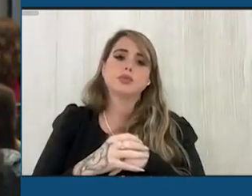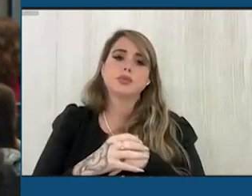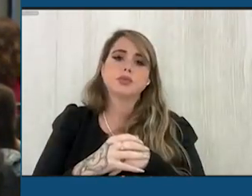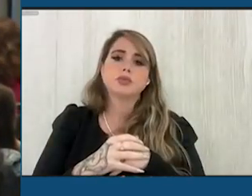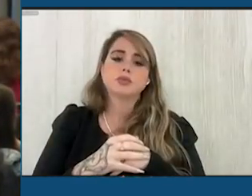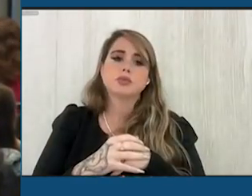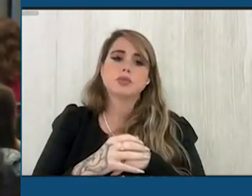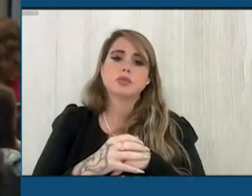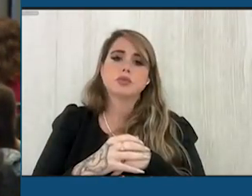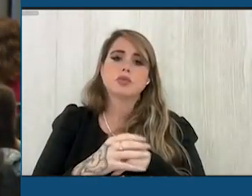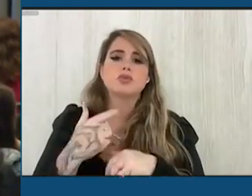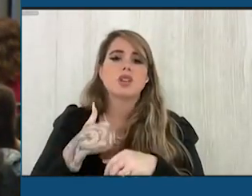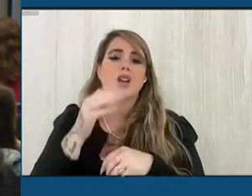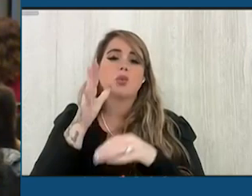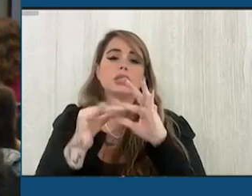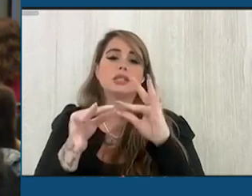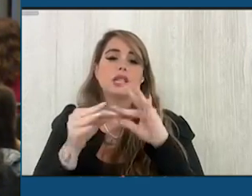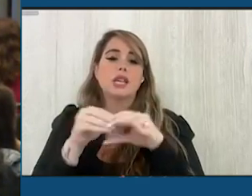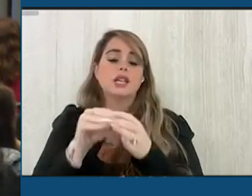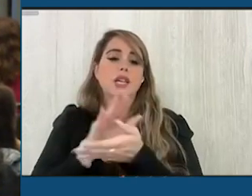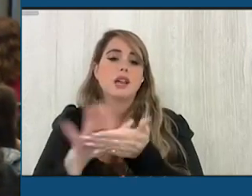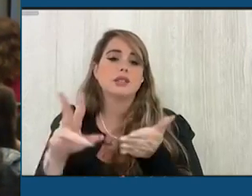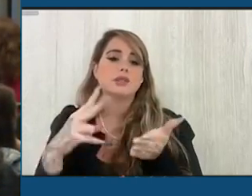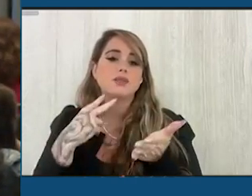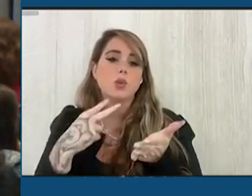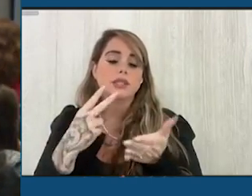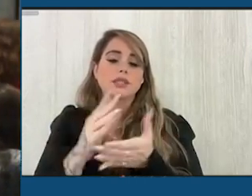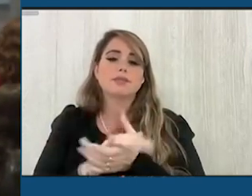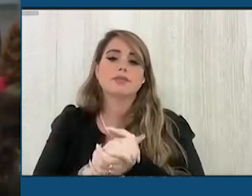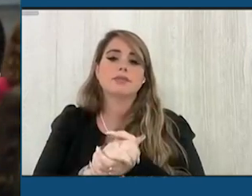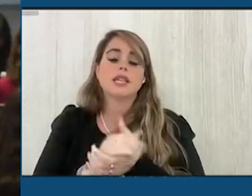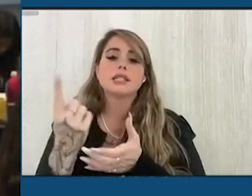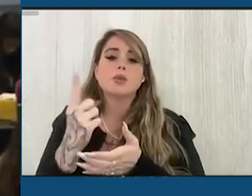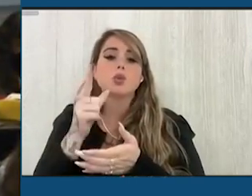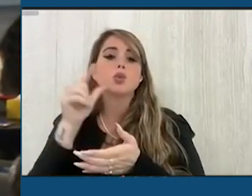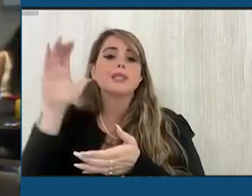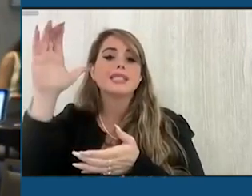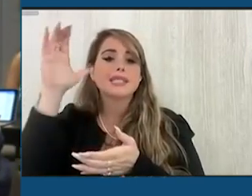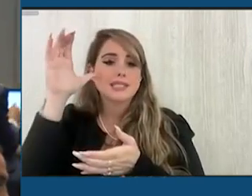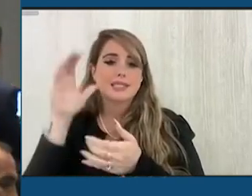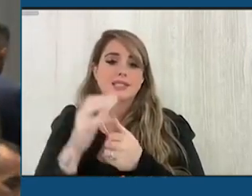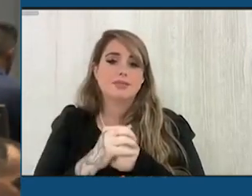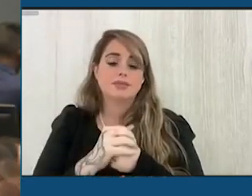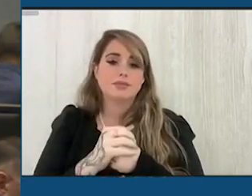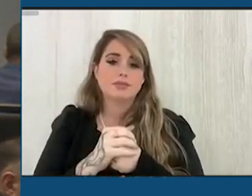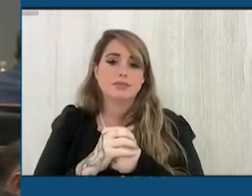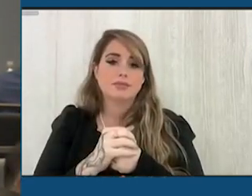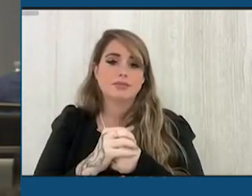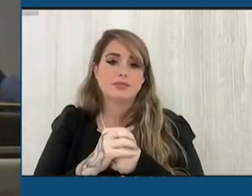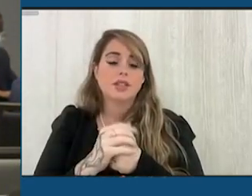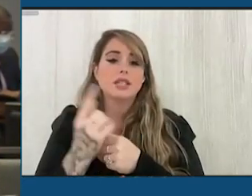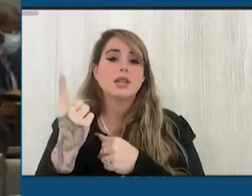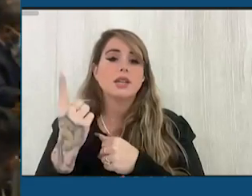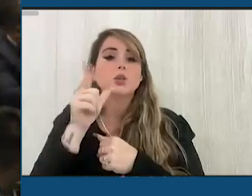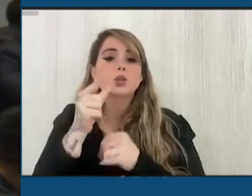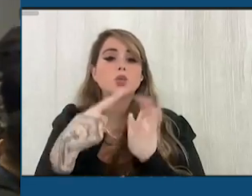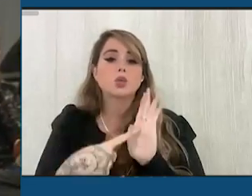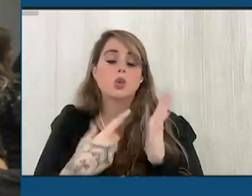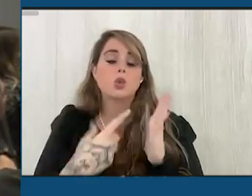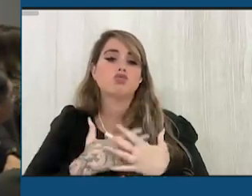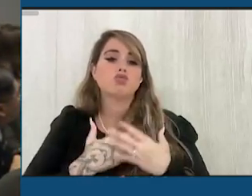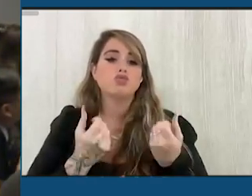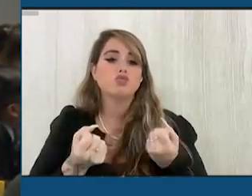I'm going to say that in a nice, soothing voice. Someone who listens to you. Someone who shows empathy and